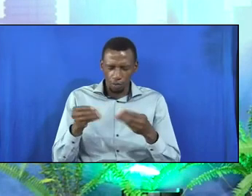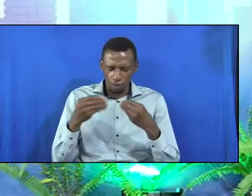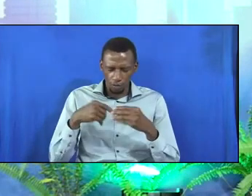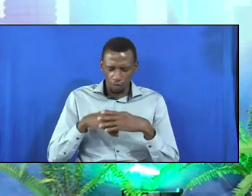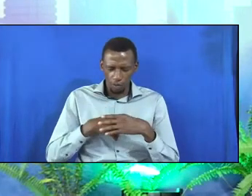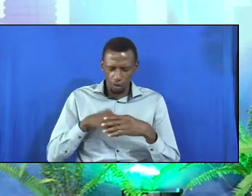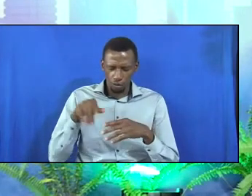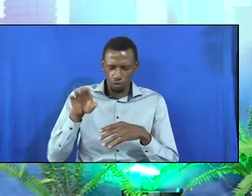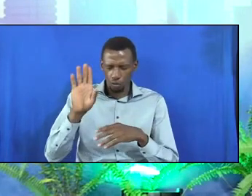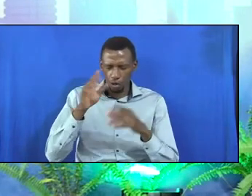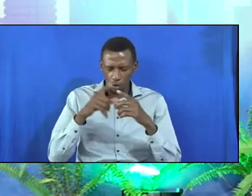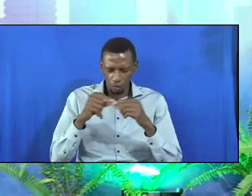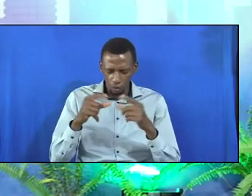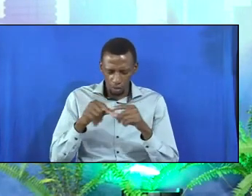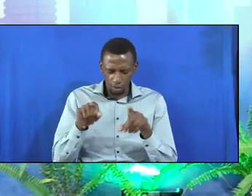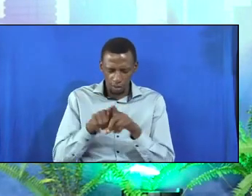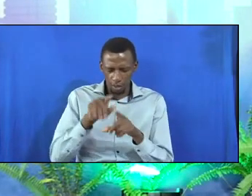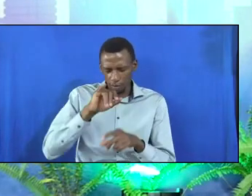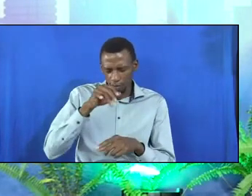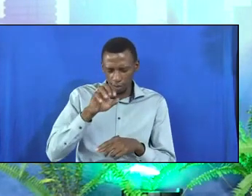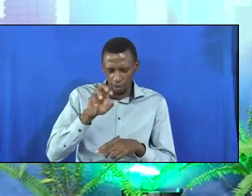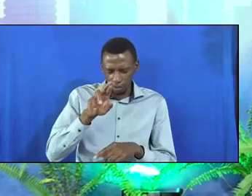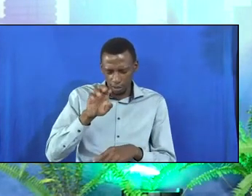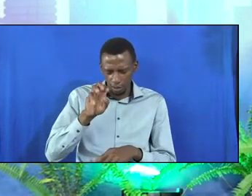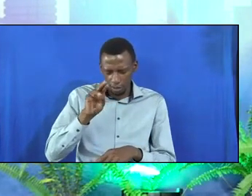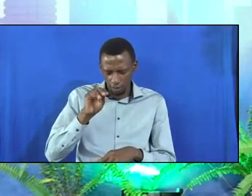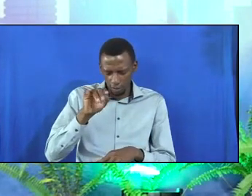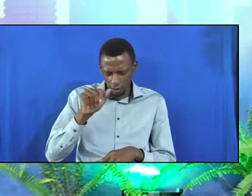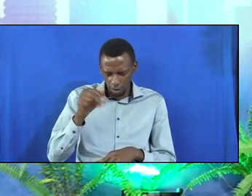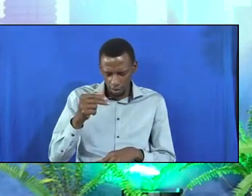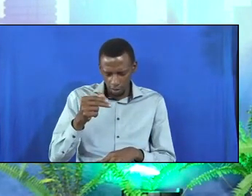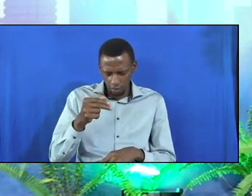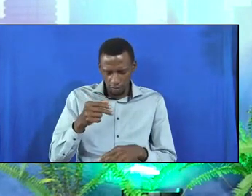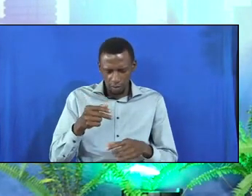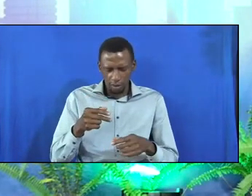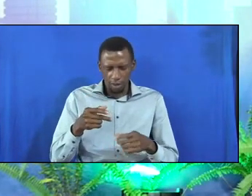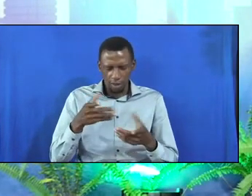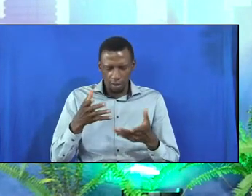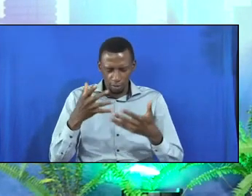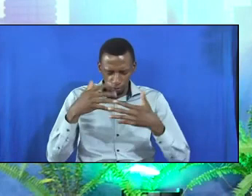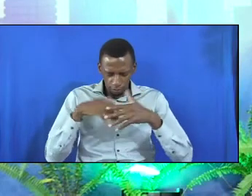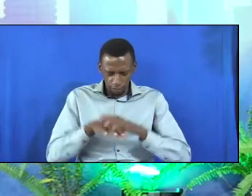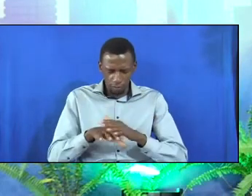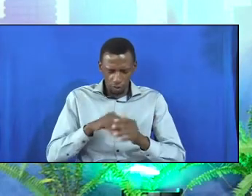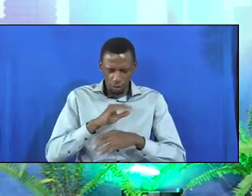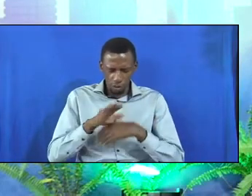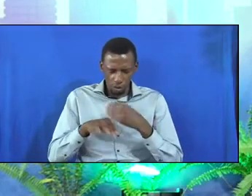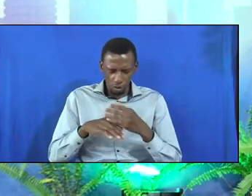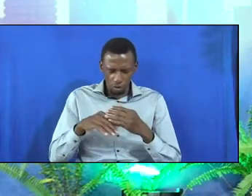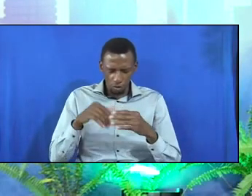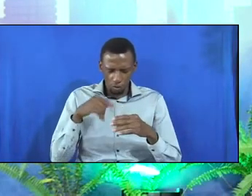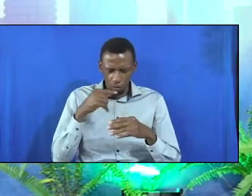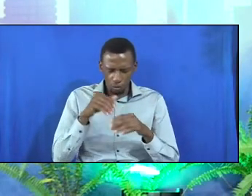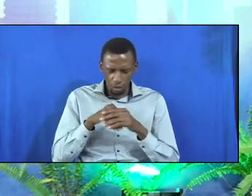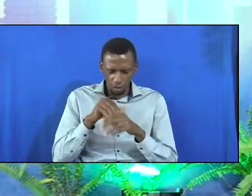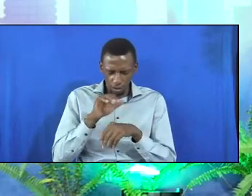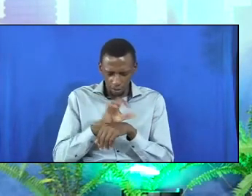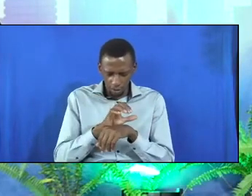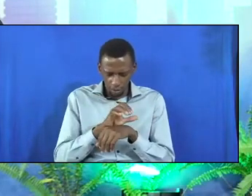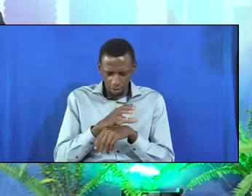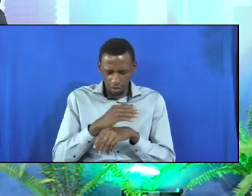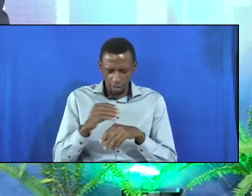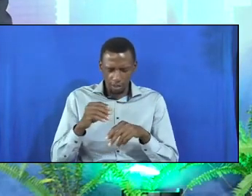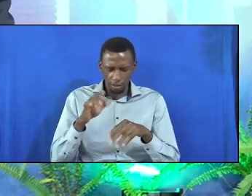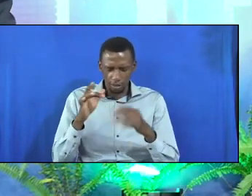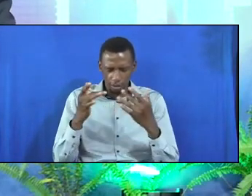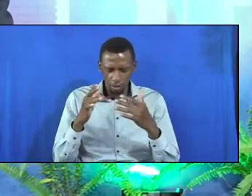let these words penetrate every one of us in church and in my audience, the online viewers. And